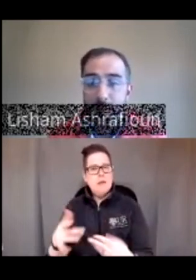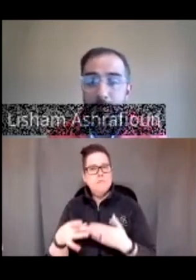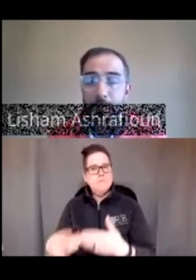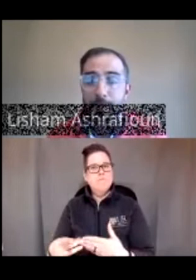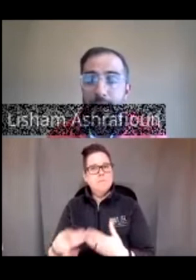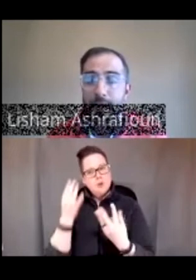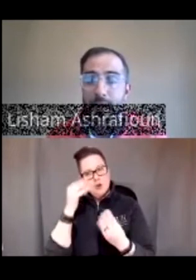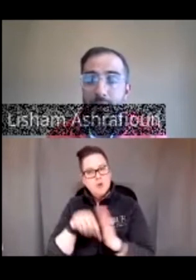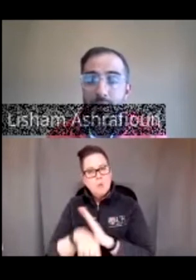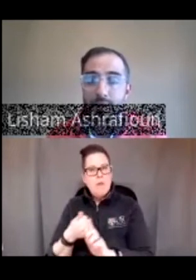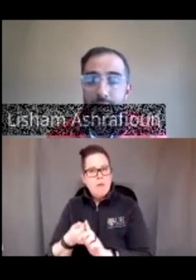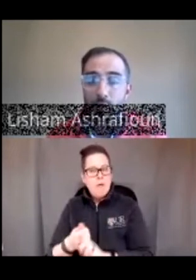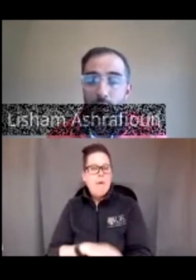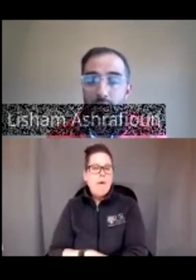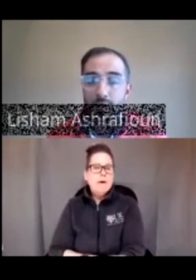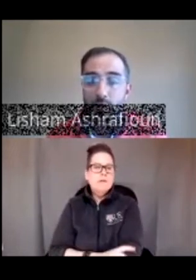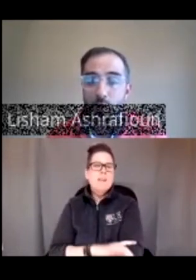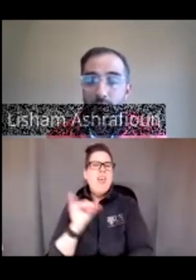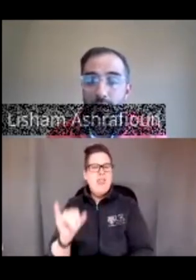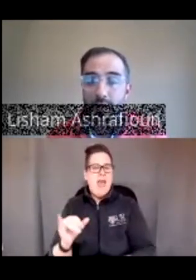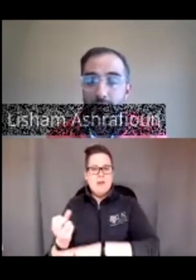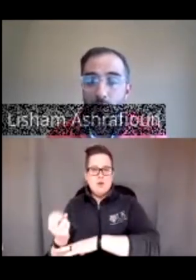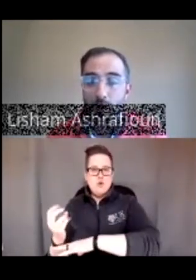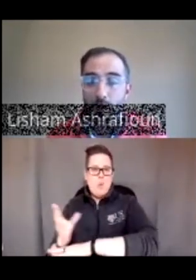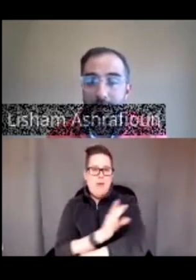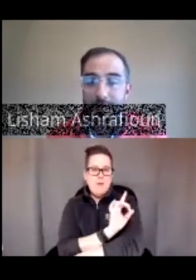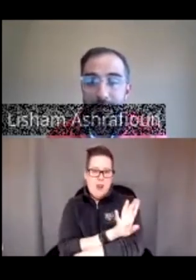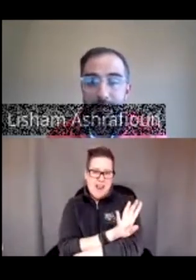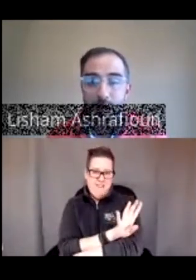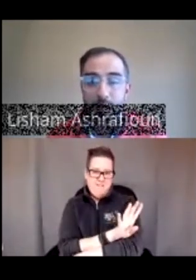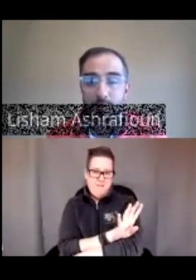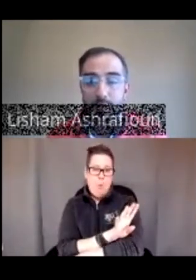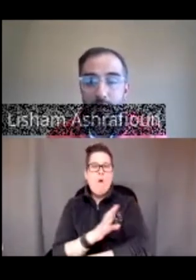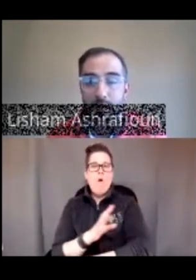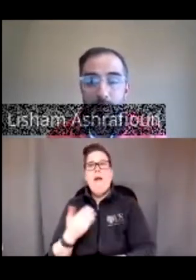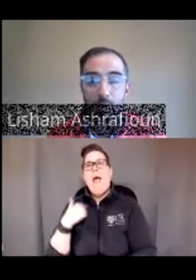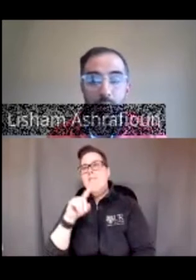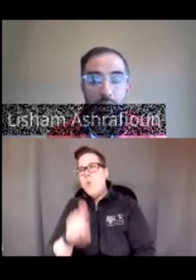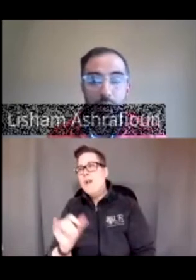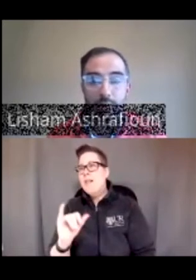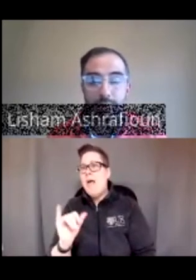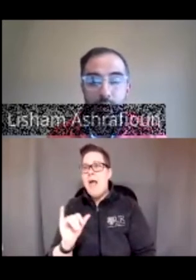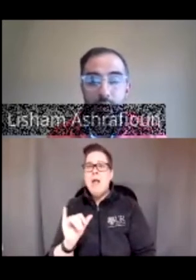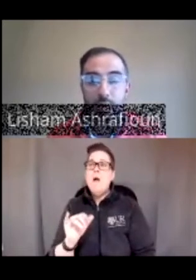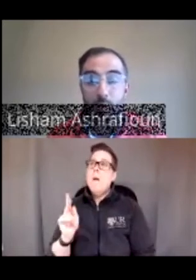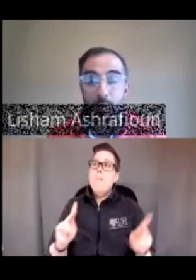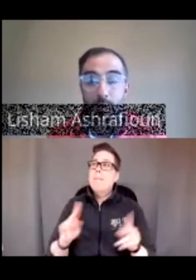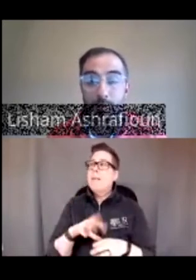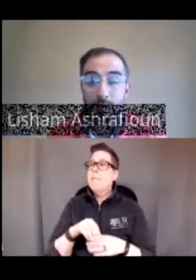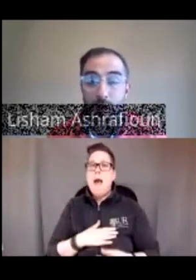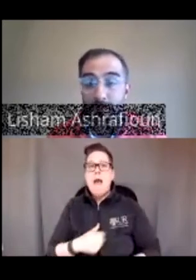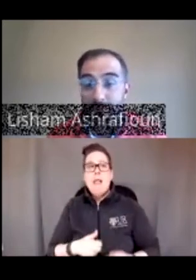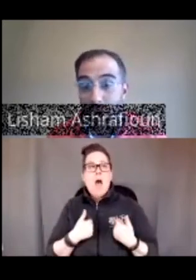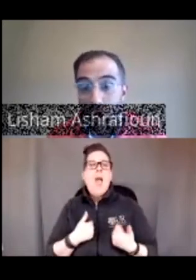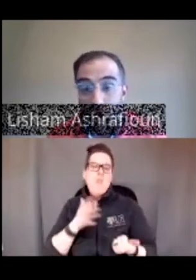thoughts. And the scale ranges from 12 to 84, and it contains items like people in my life would be